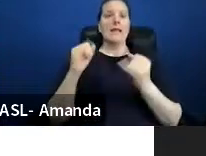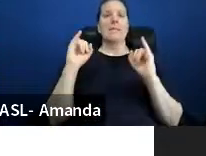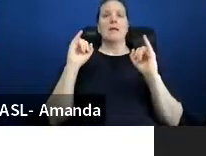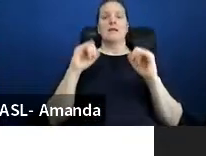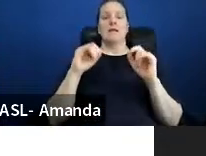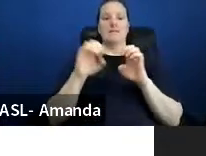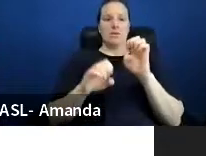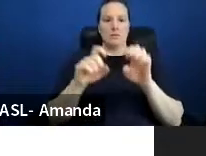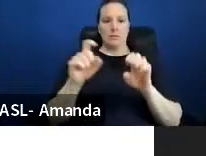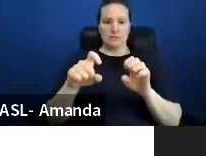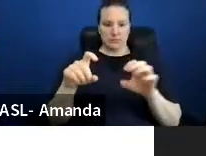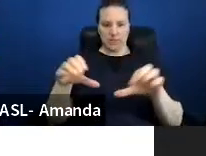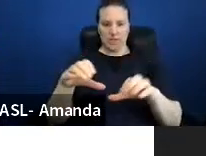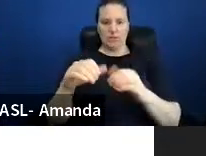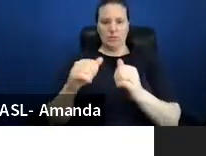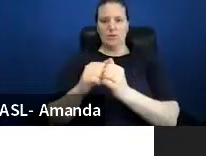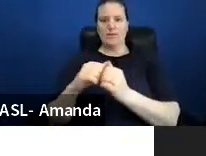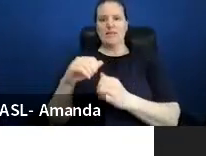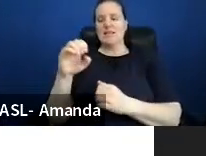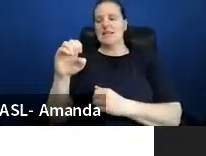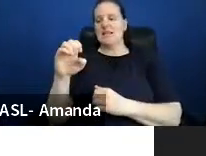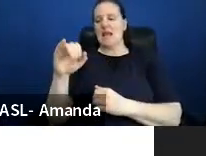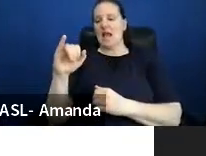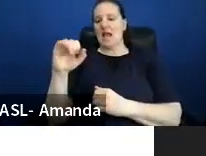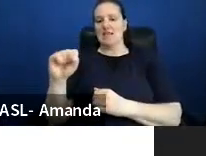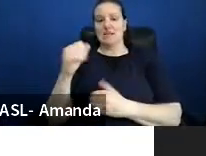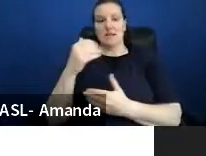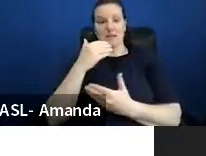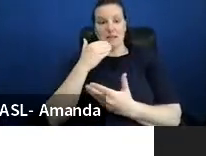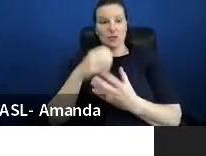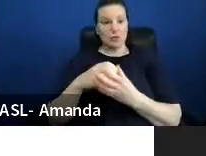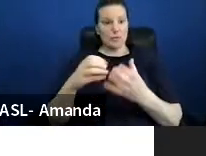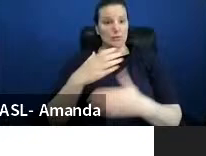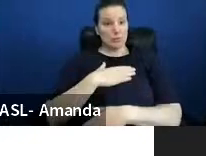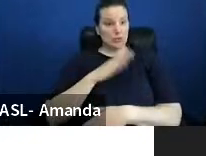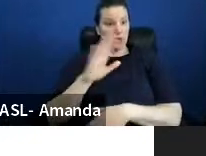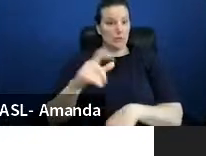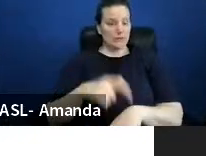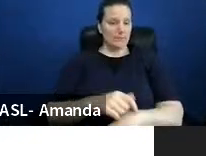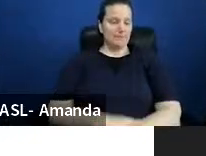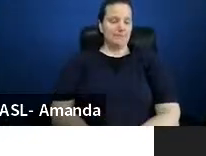done and included in a supplemental EIS. Thank you very much. Appreciate it.